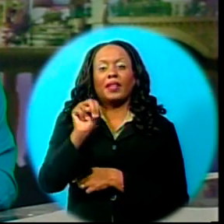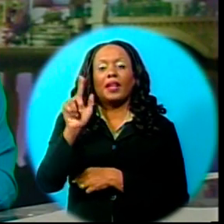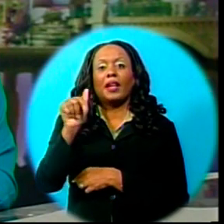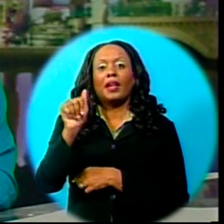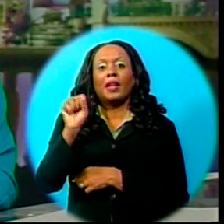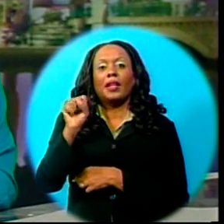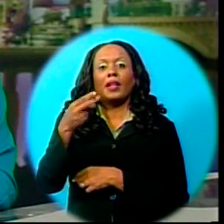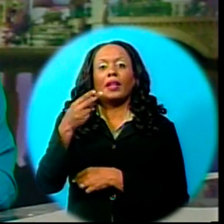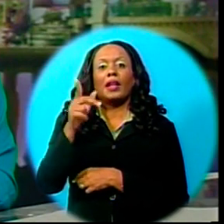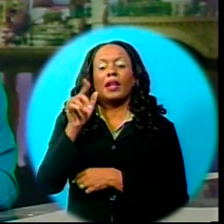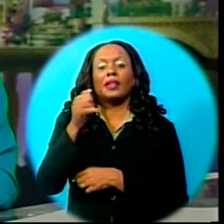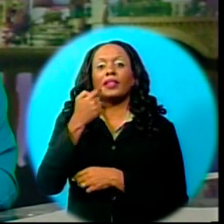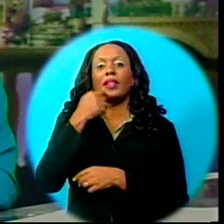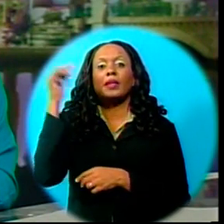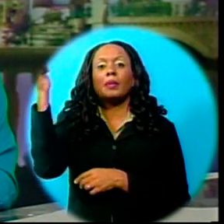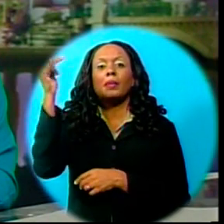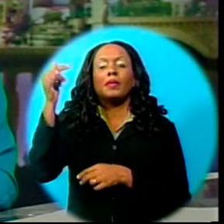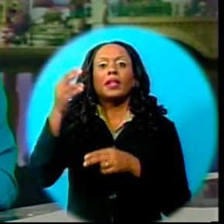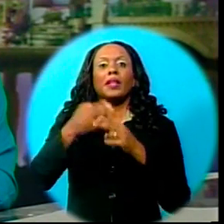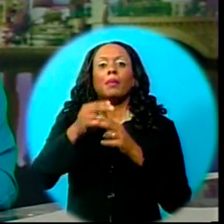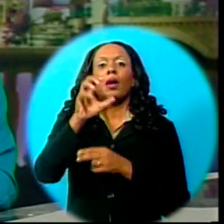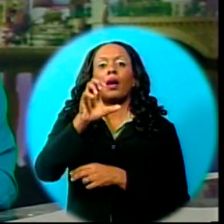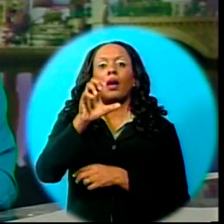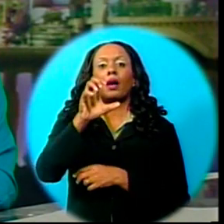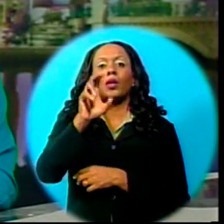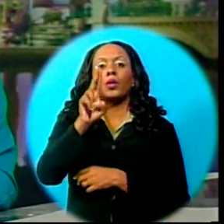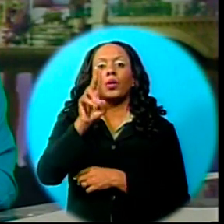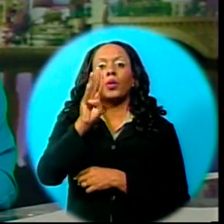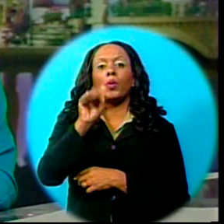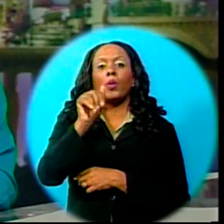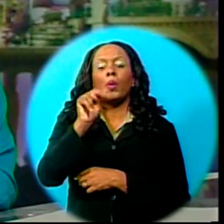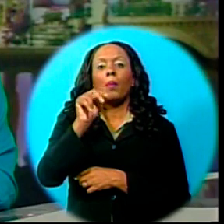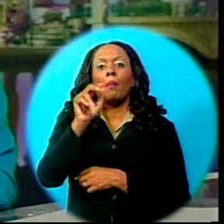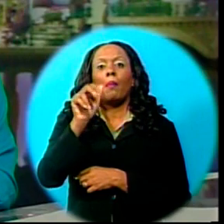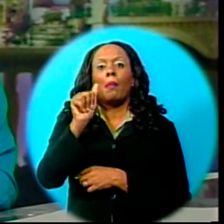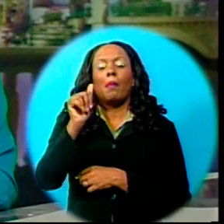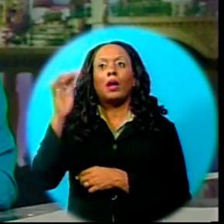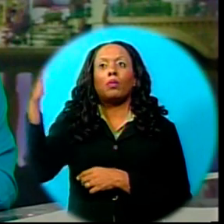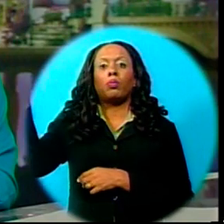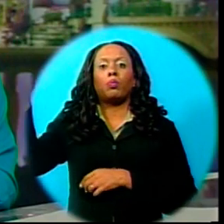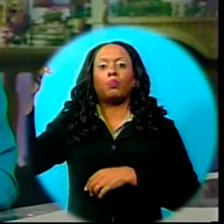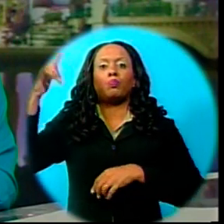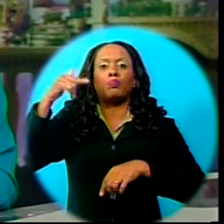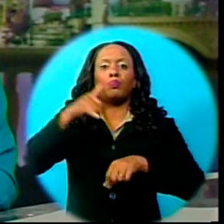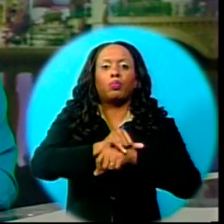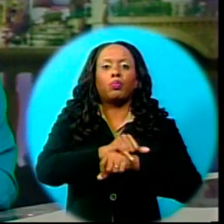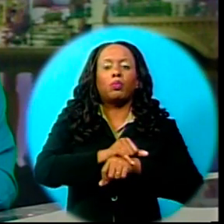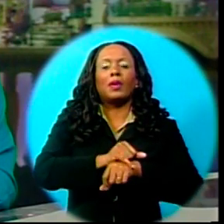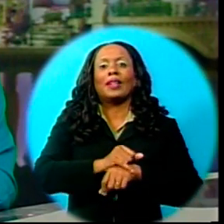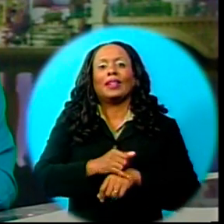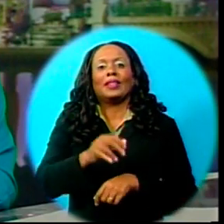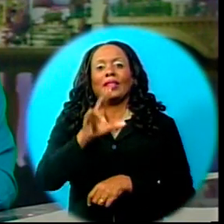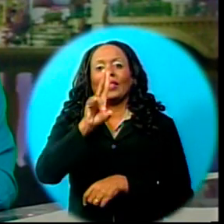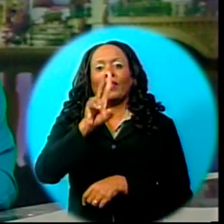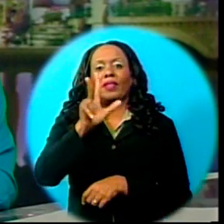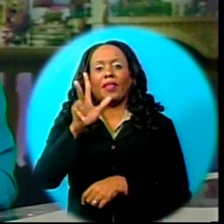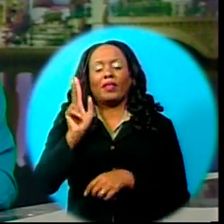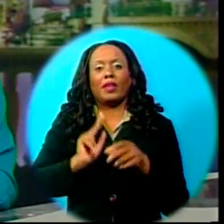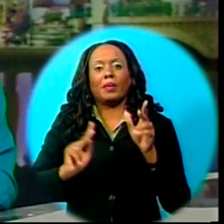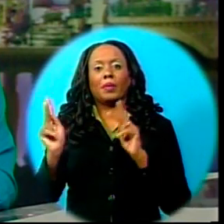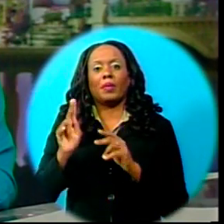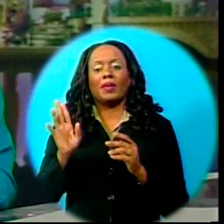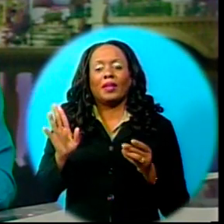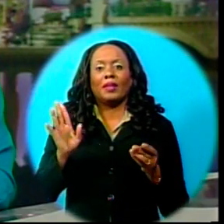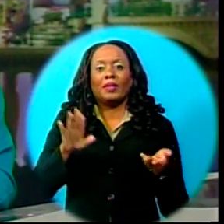in 1976, which he says came without warning and was a wake-up call. 73 passengers were killed,